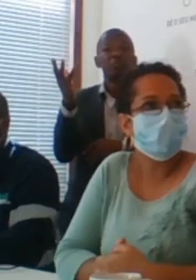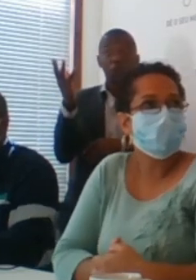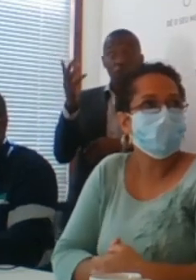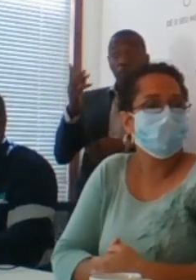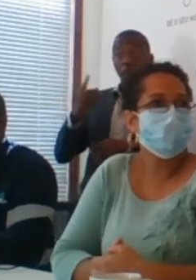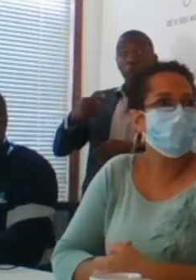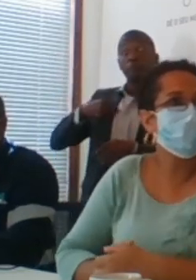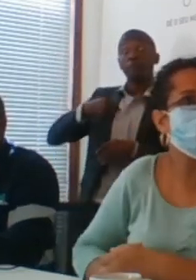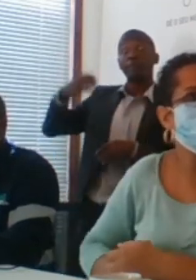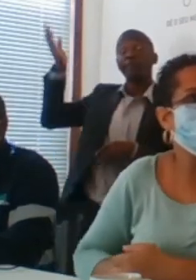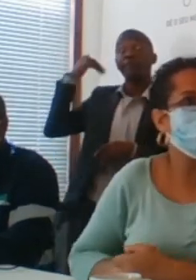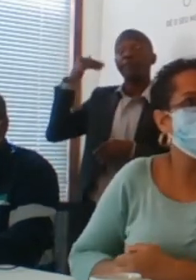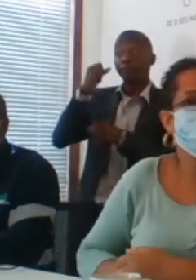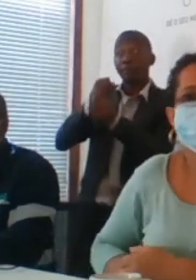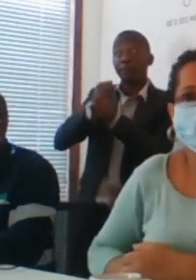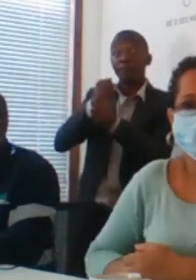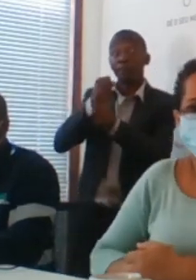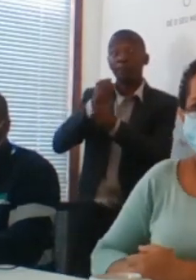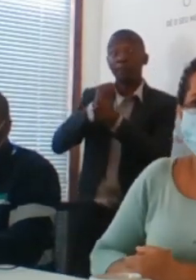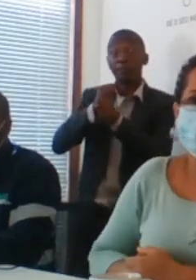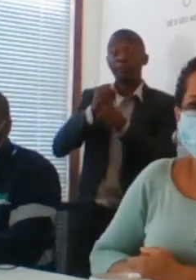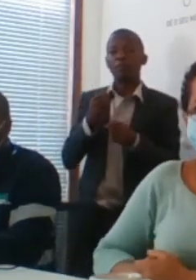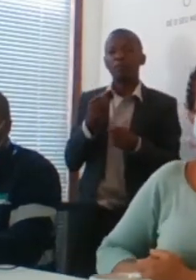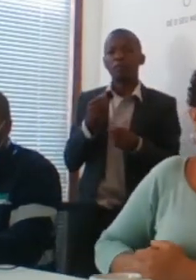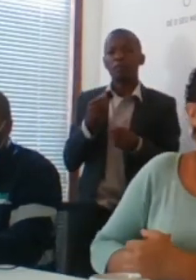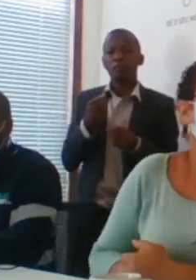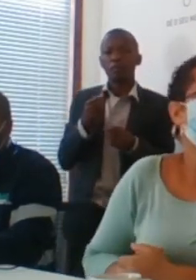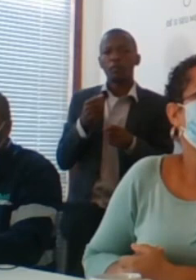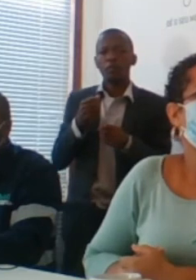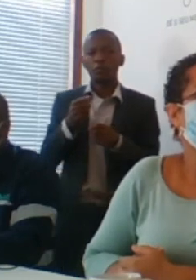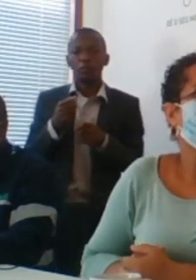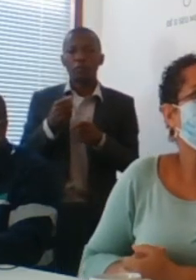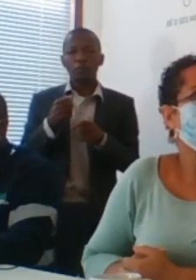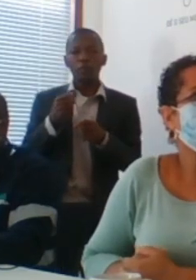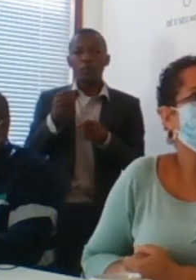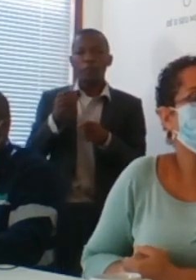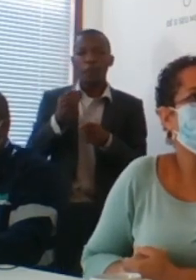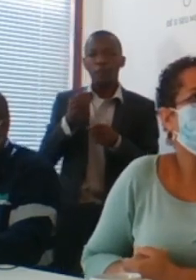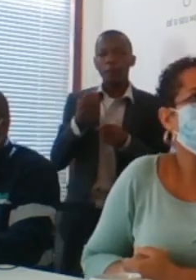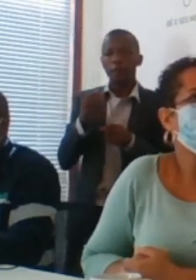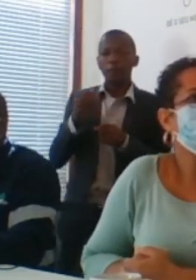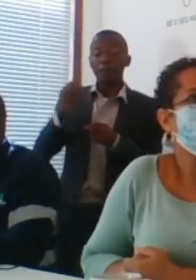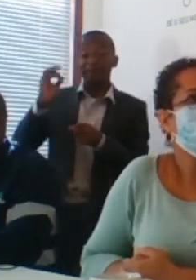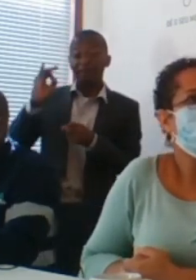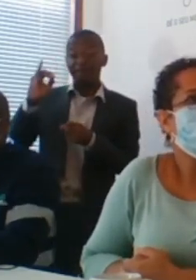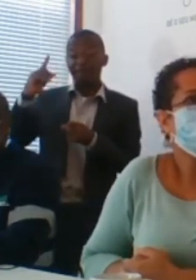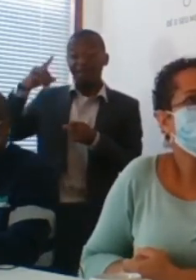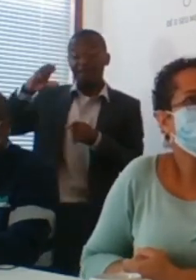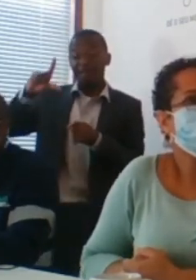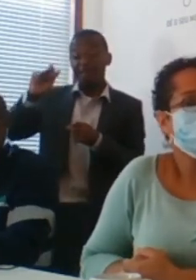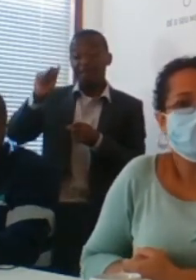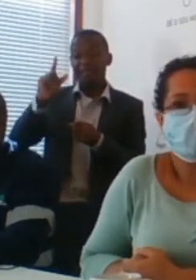Vocational Training English and Labor Studies. FLAC results from a merge or a fusion